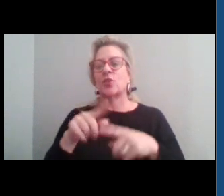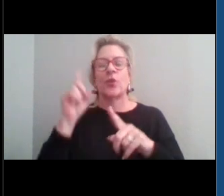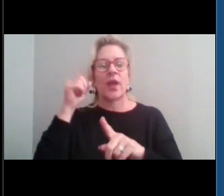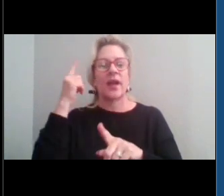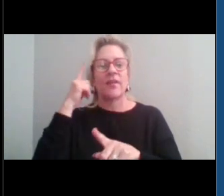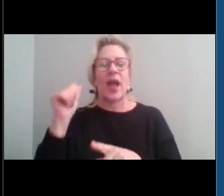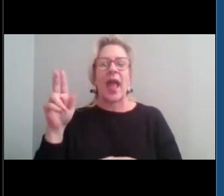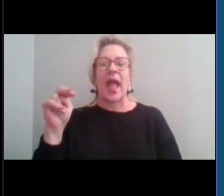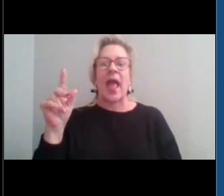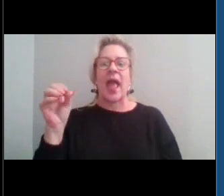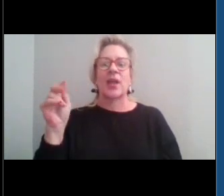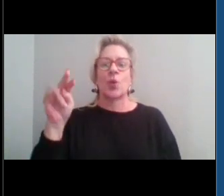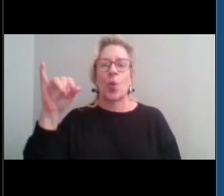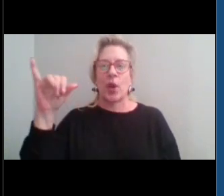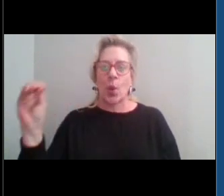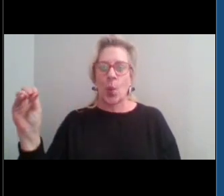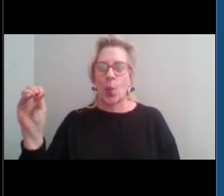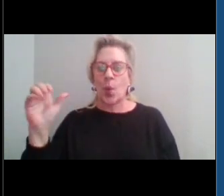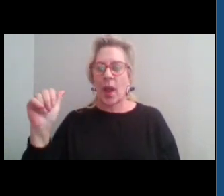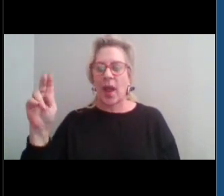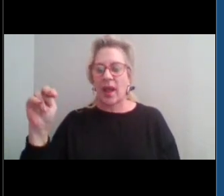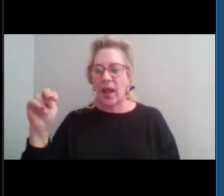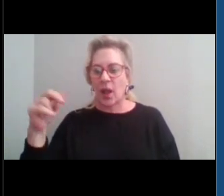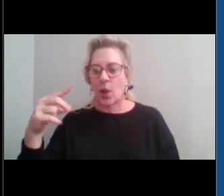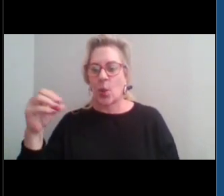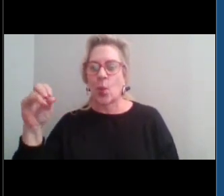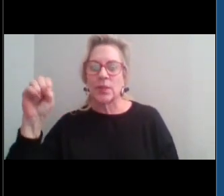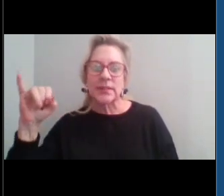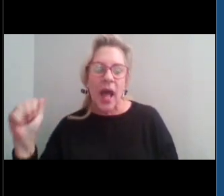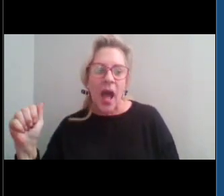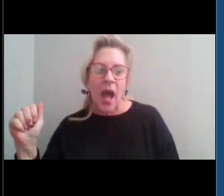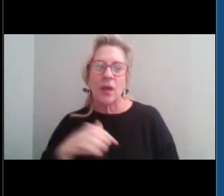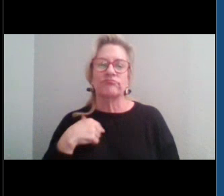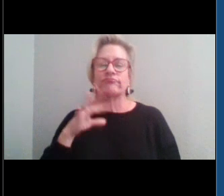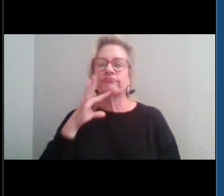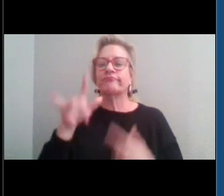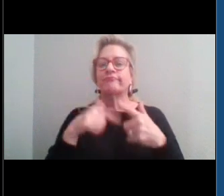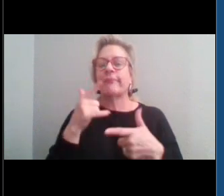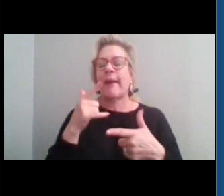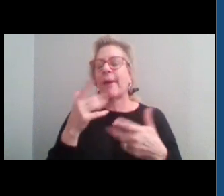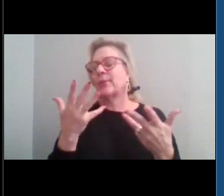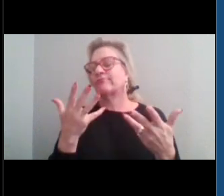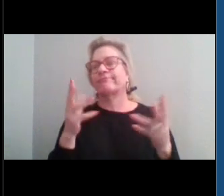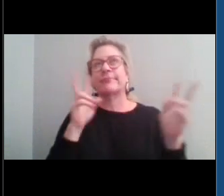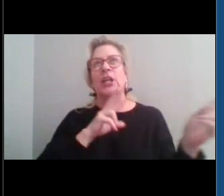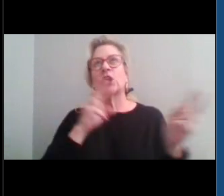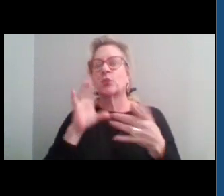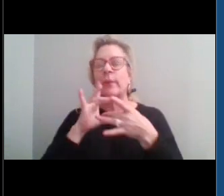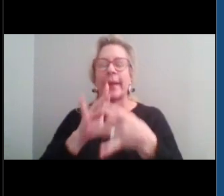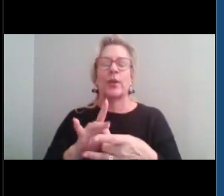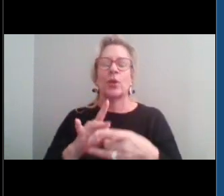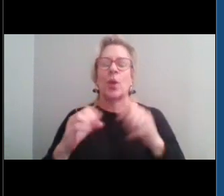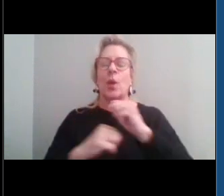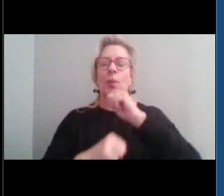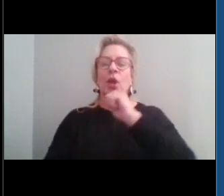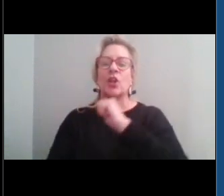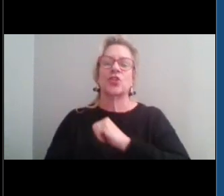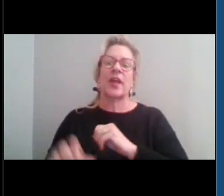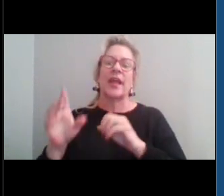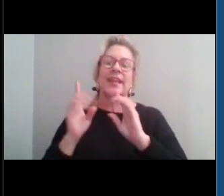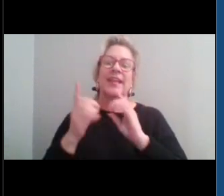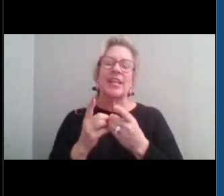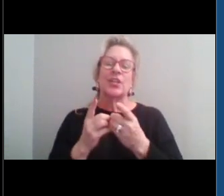Antonio Villaraigosa, and I, we talk about and engage on issues related to bridging the digital divide in the state